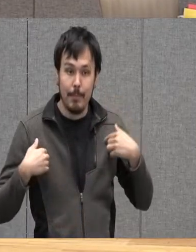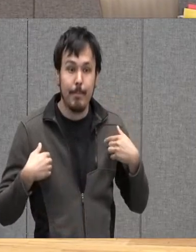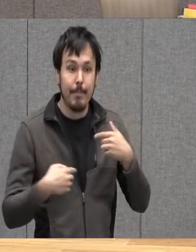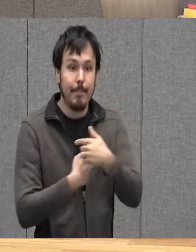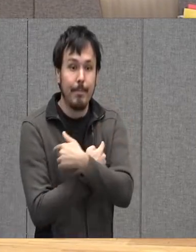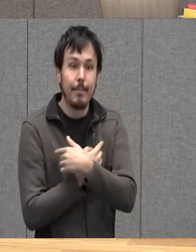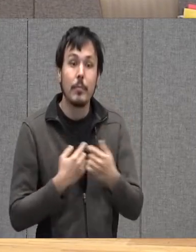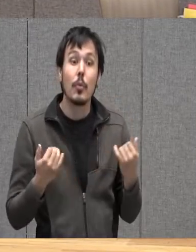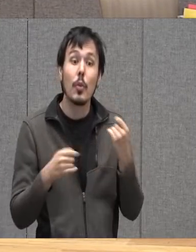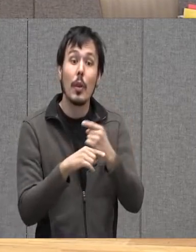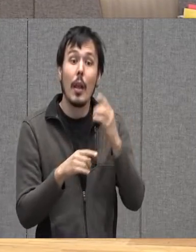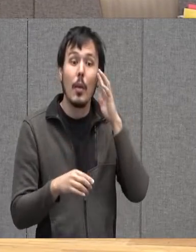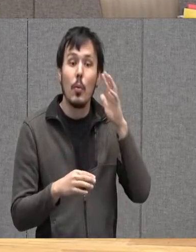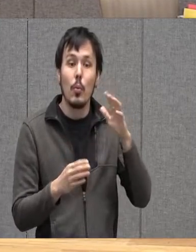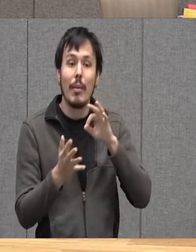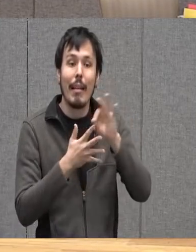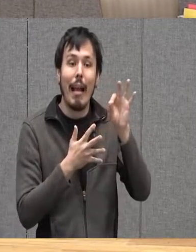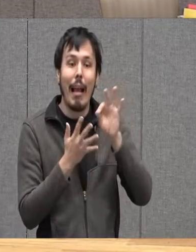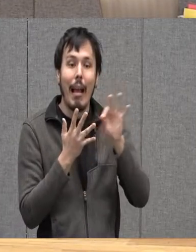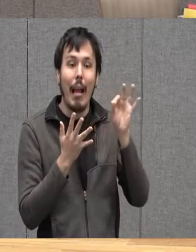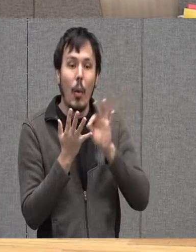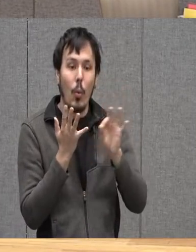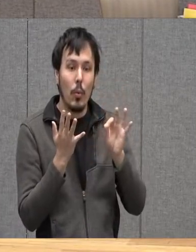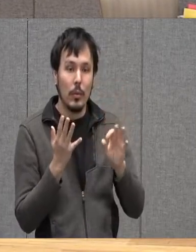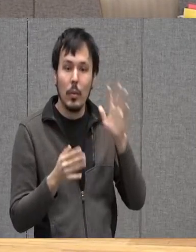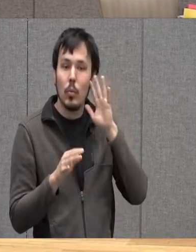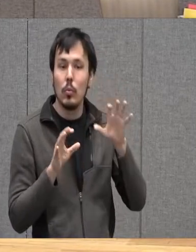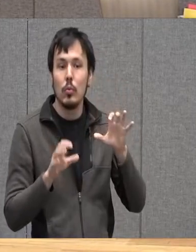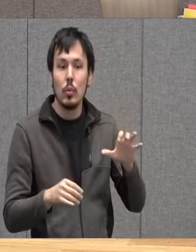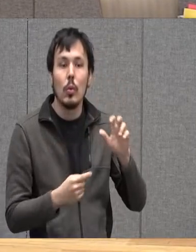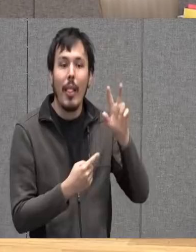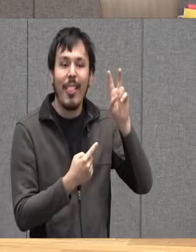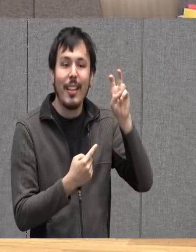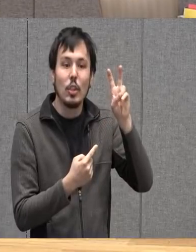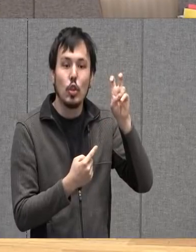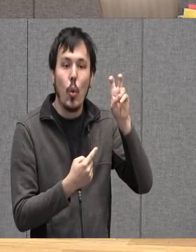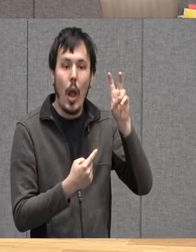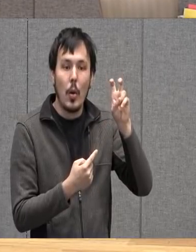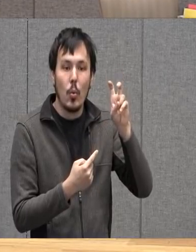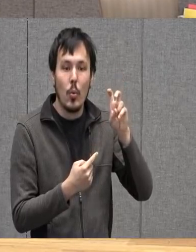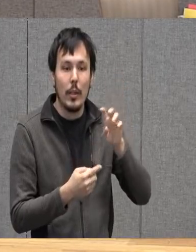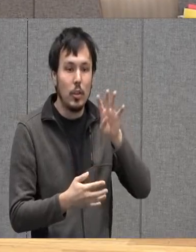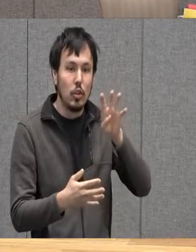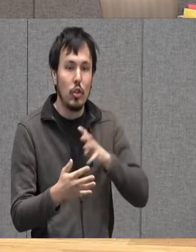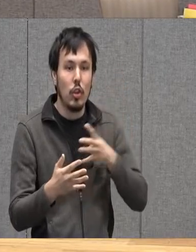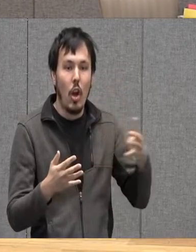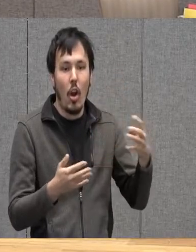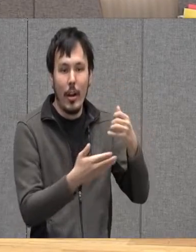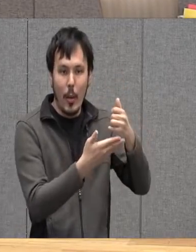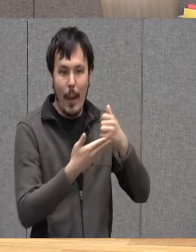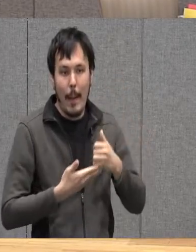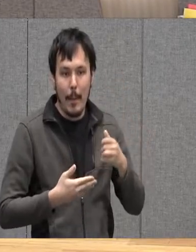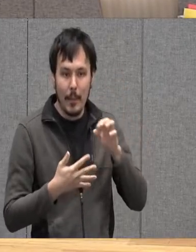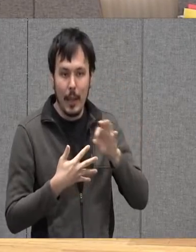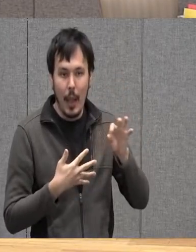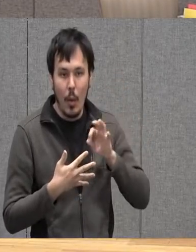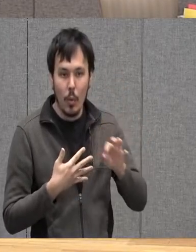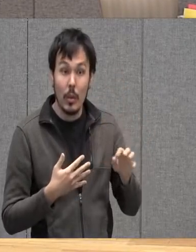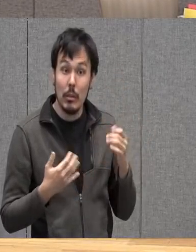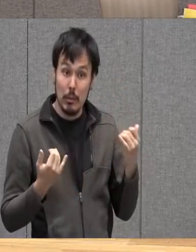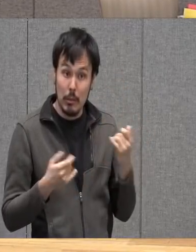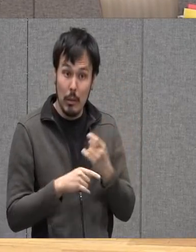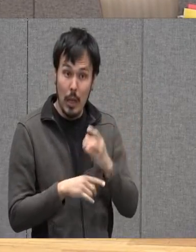some counting, and we're going to use this 200 chart to help us. The first thing that we're going to do is count